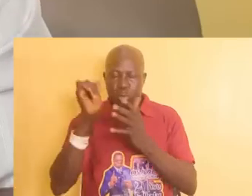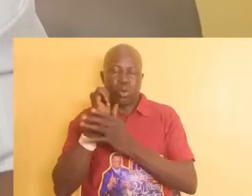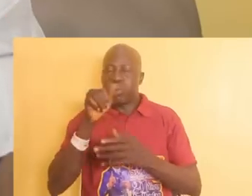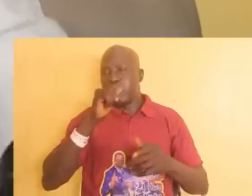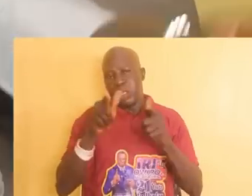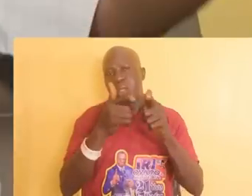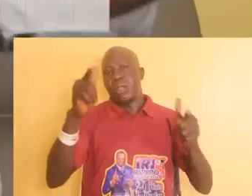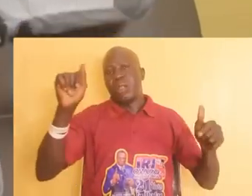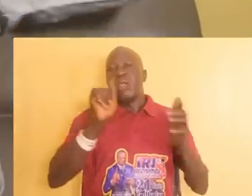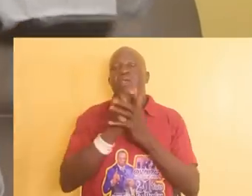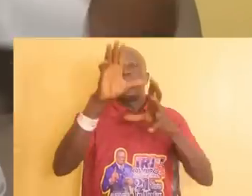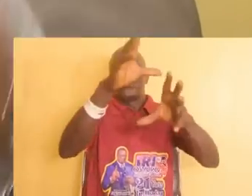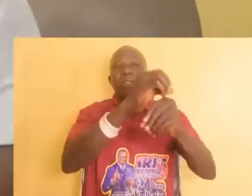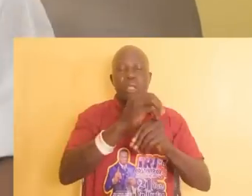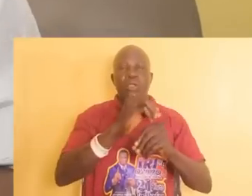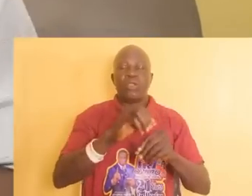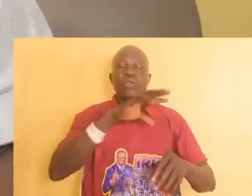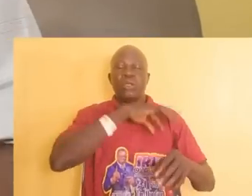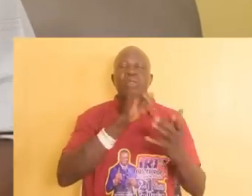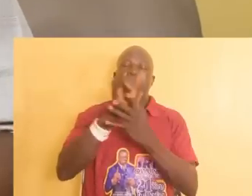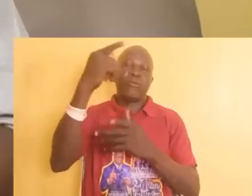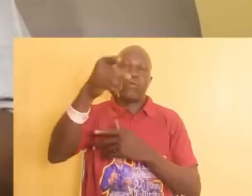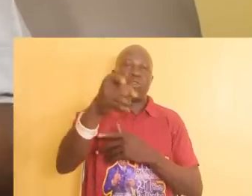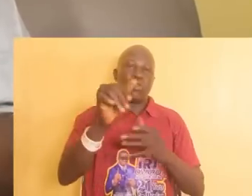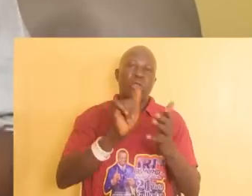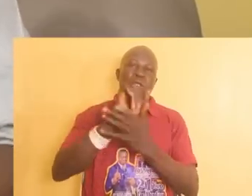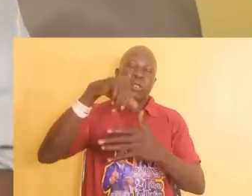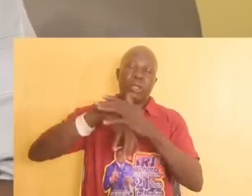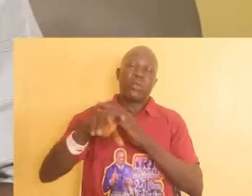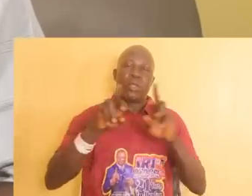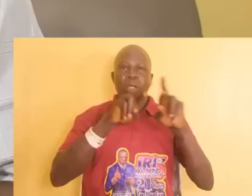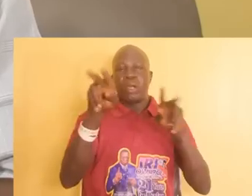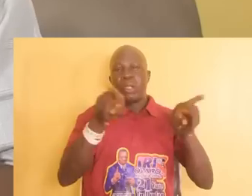Because tomorrow we'll be. I'll fight. Talk before. Amen. Please enter.